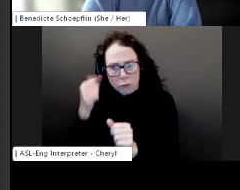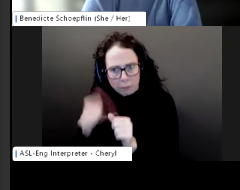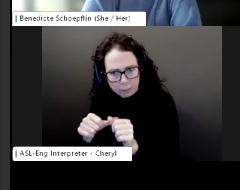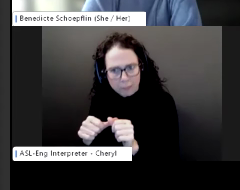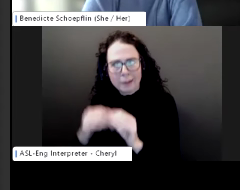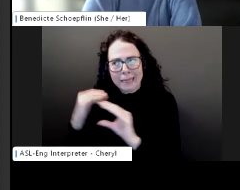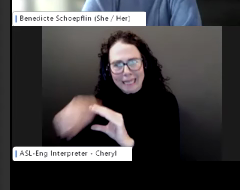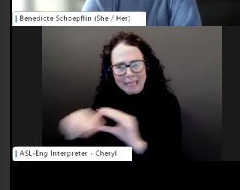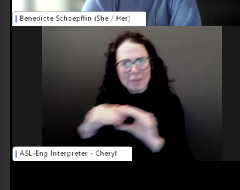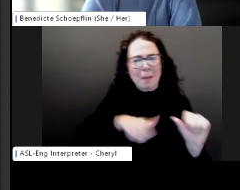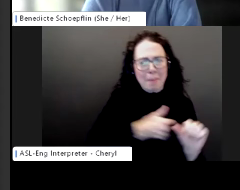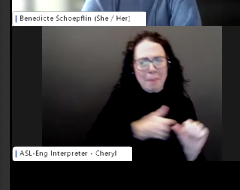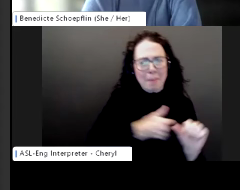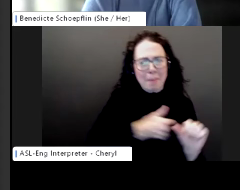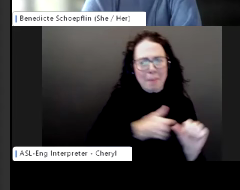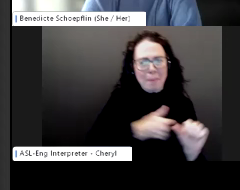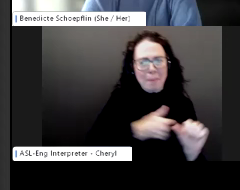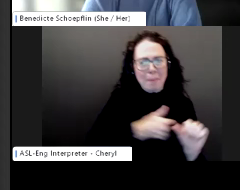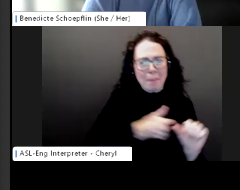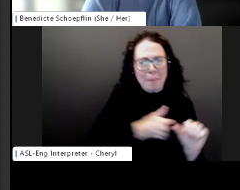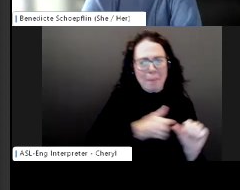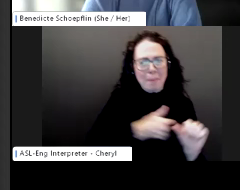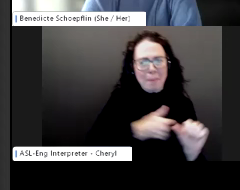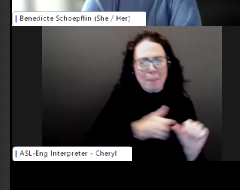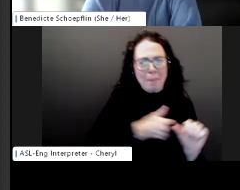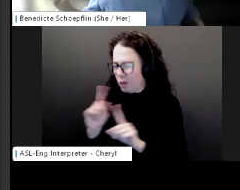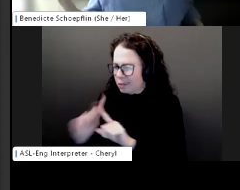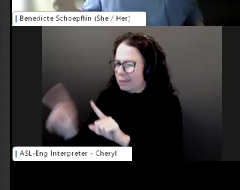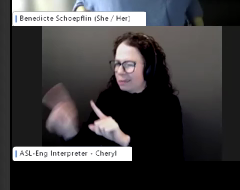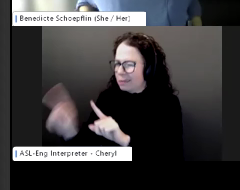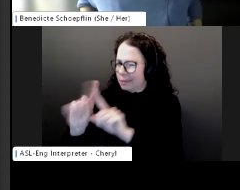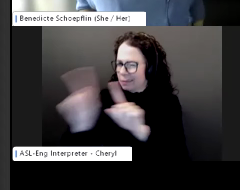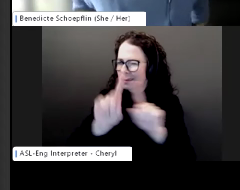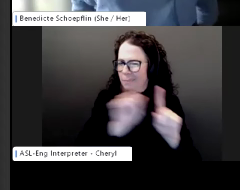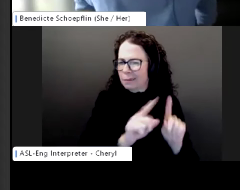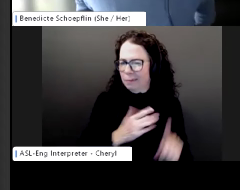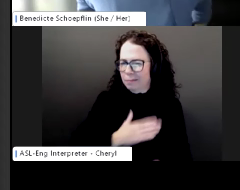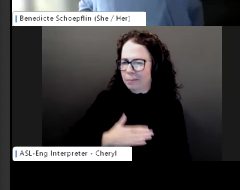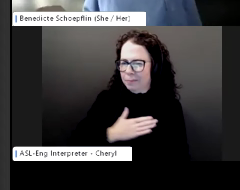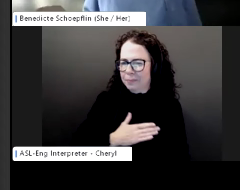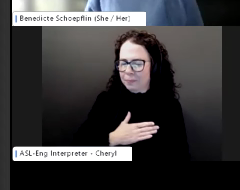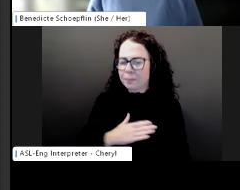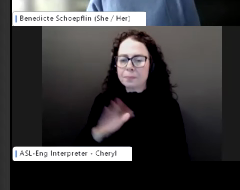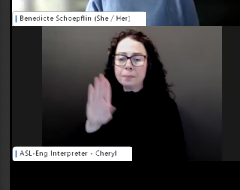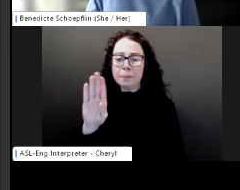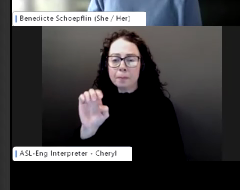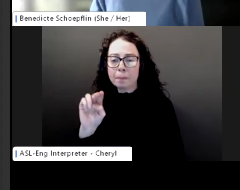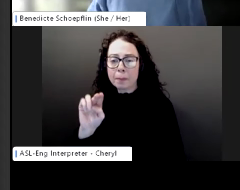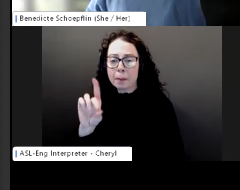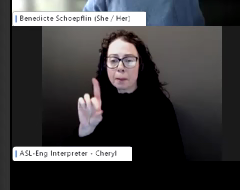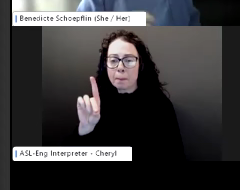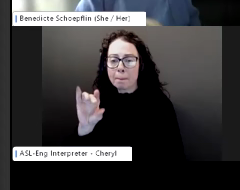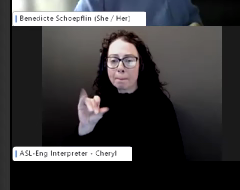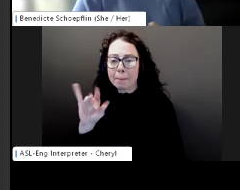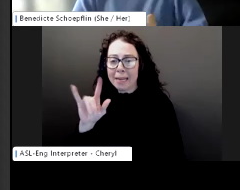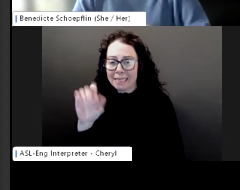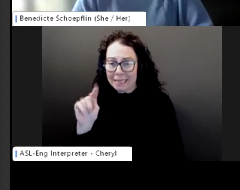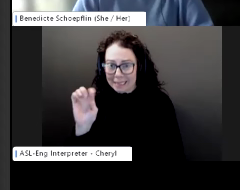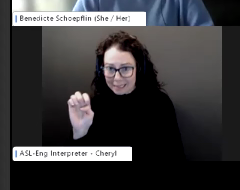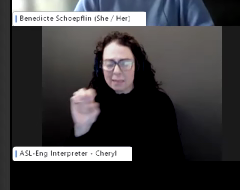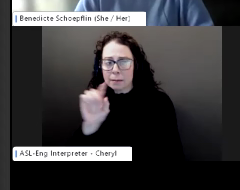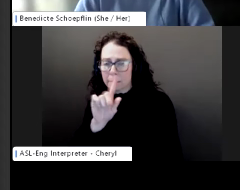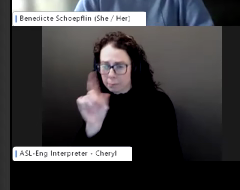an account online. Right? Okay. And so talking about creating passwords and managing passwords, we have quite a few